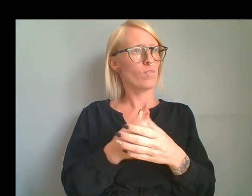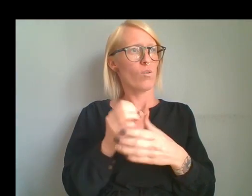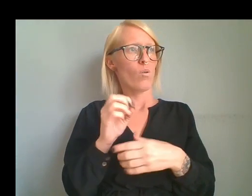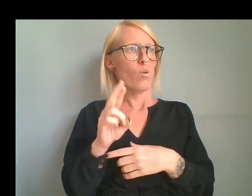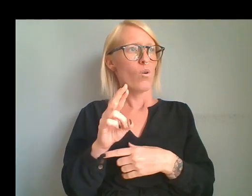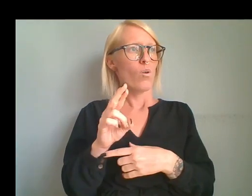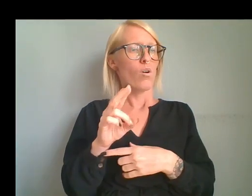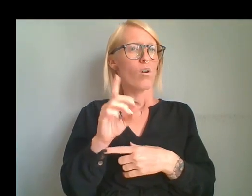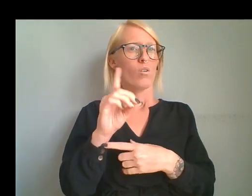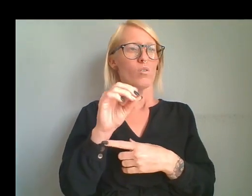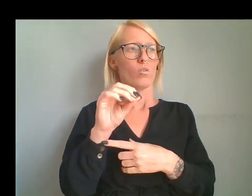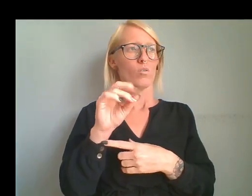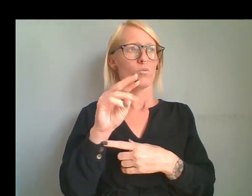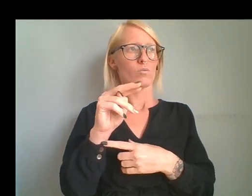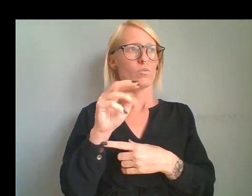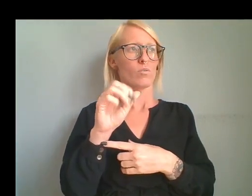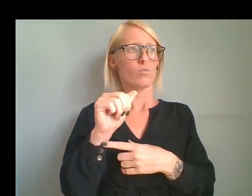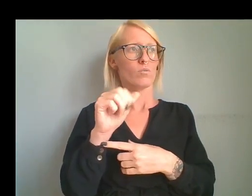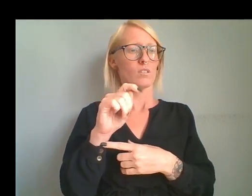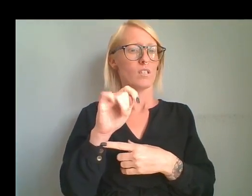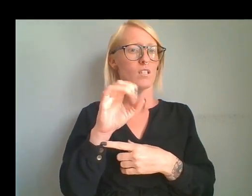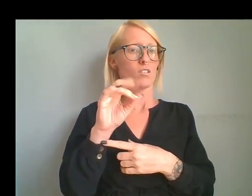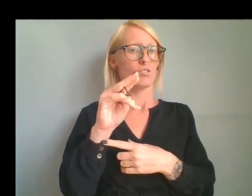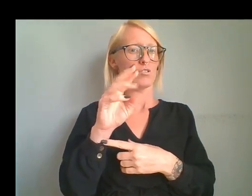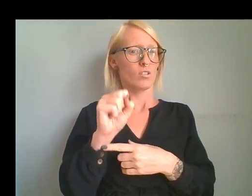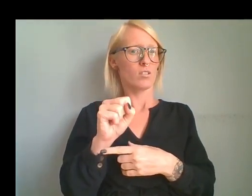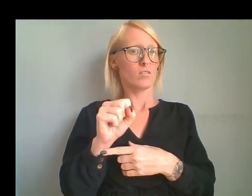donations or for